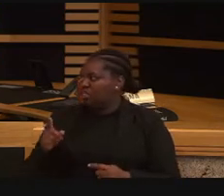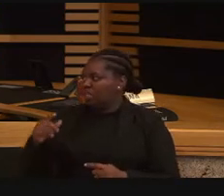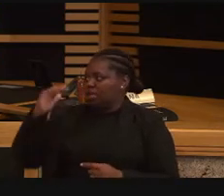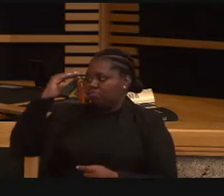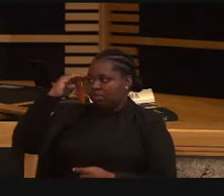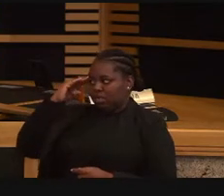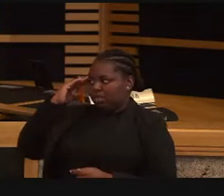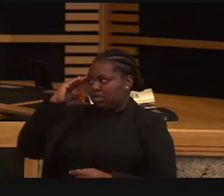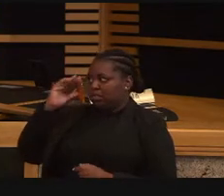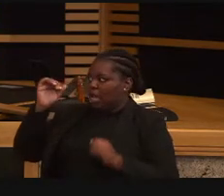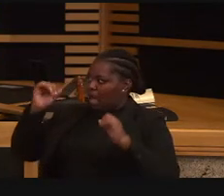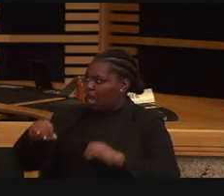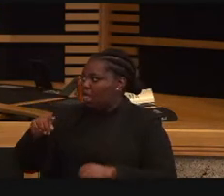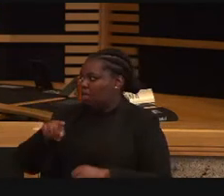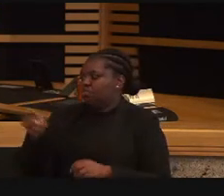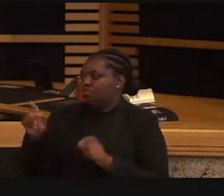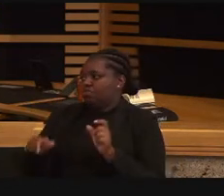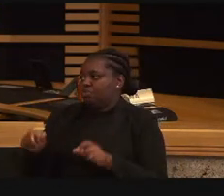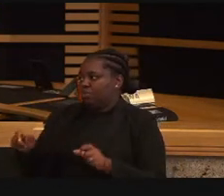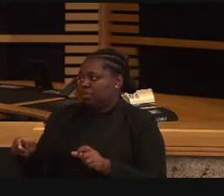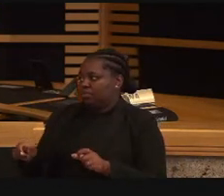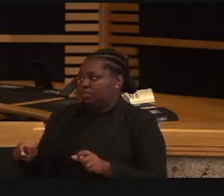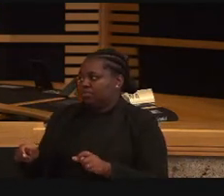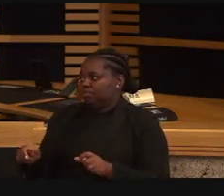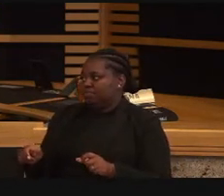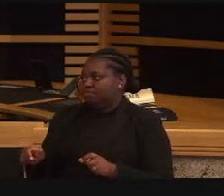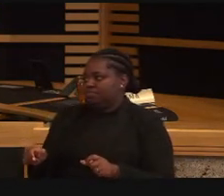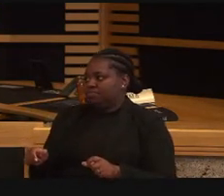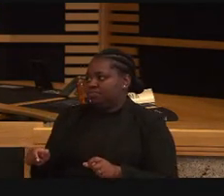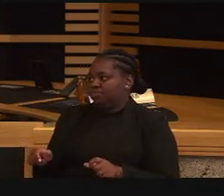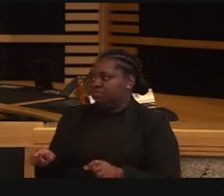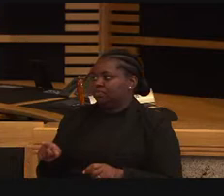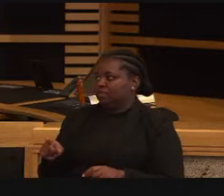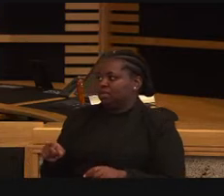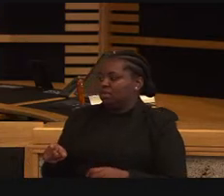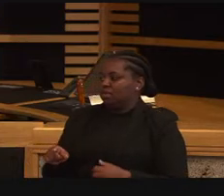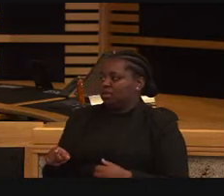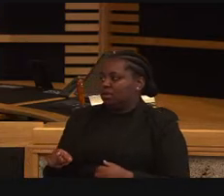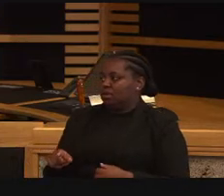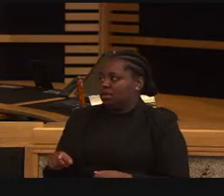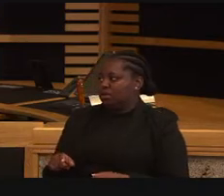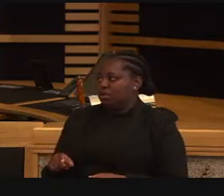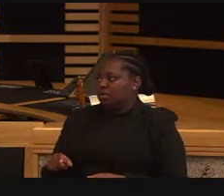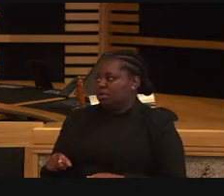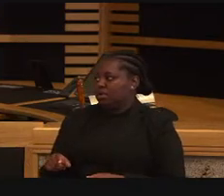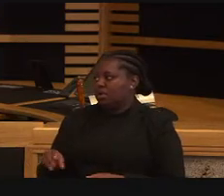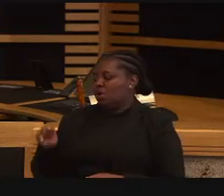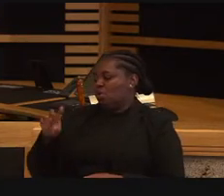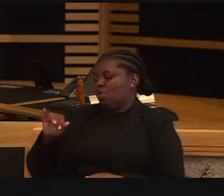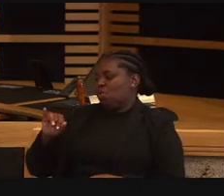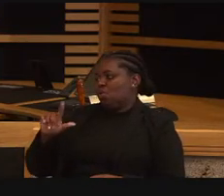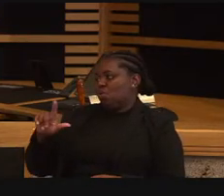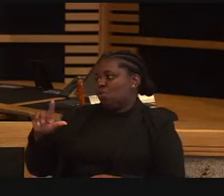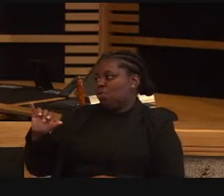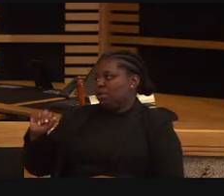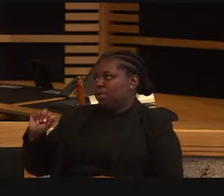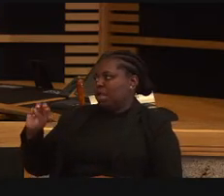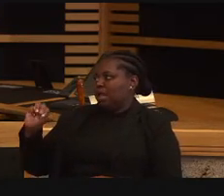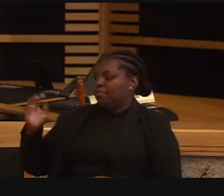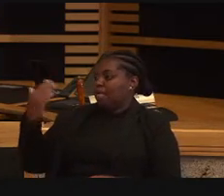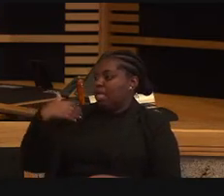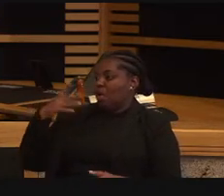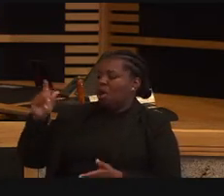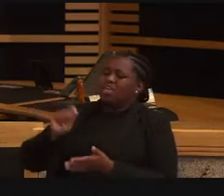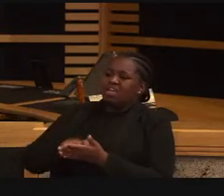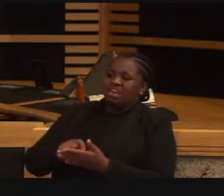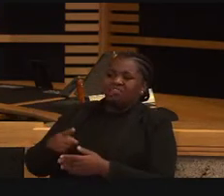mentality and allow people, that is, you see, this cause, you see, William Osler, although he was writing for the